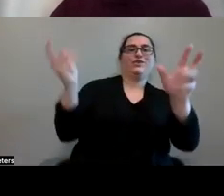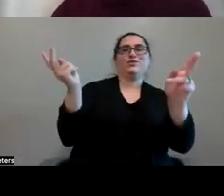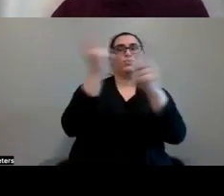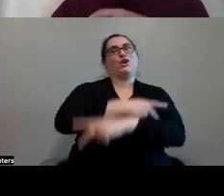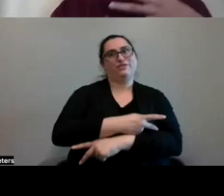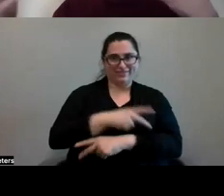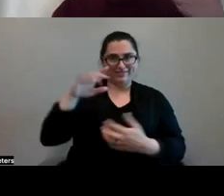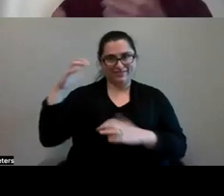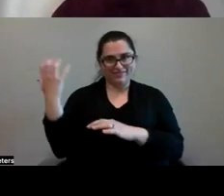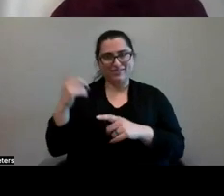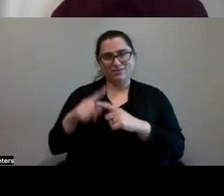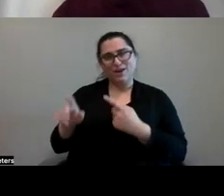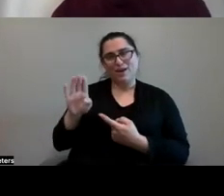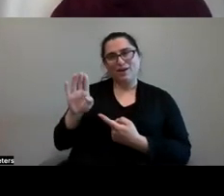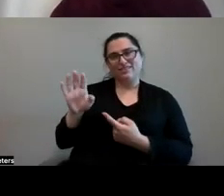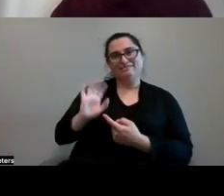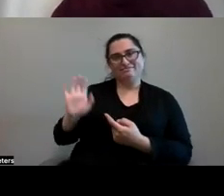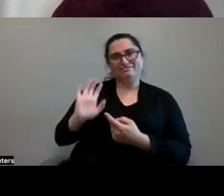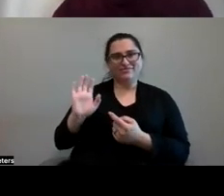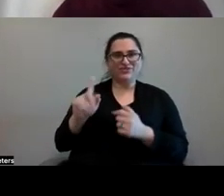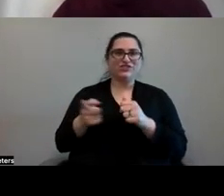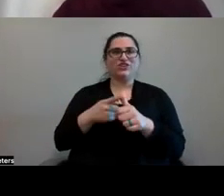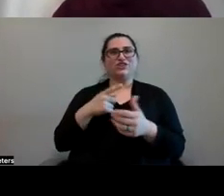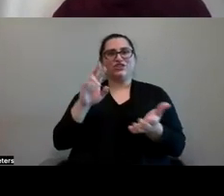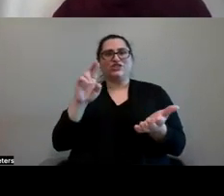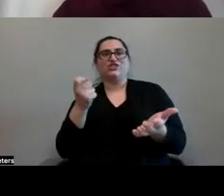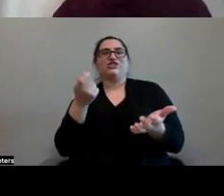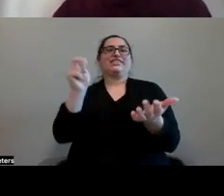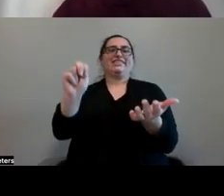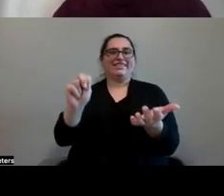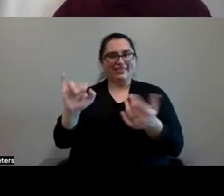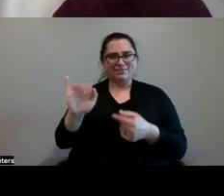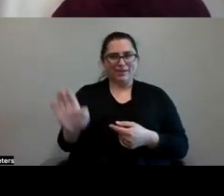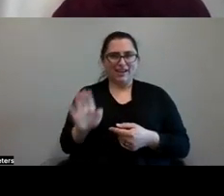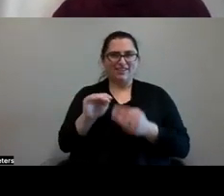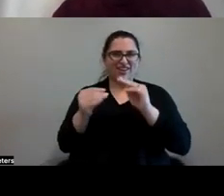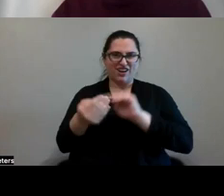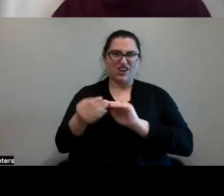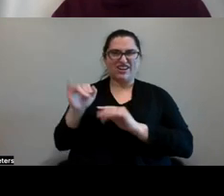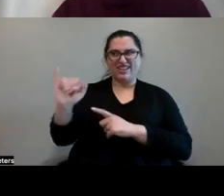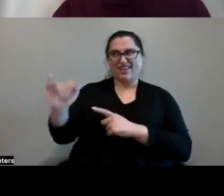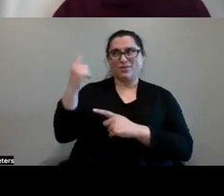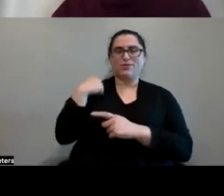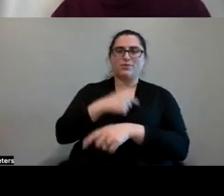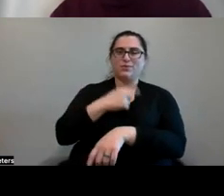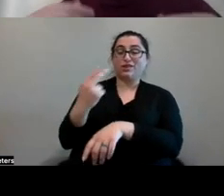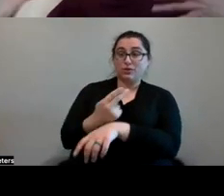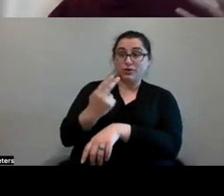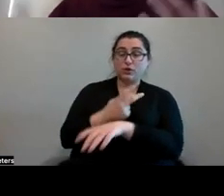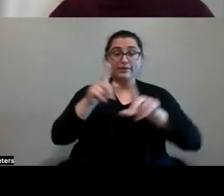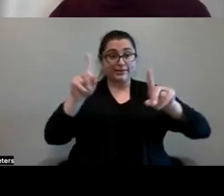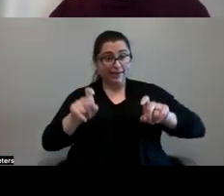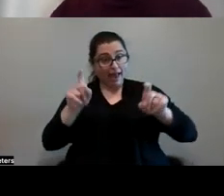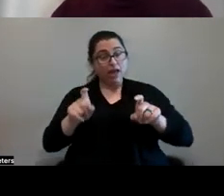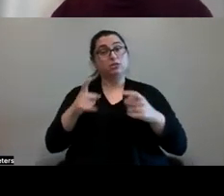But I thought that was also a cool result that, at least for the beta variant, we were basically able to rescue the